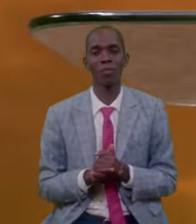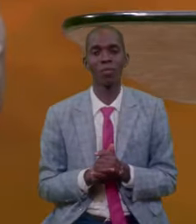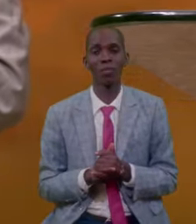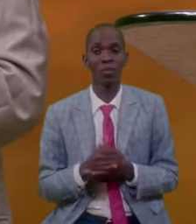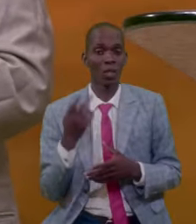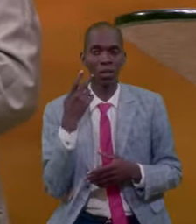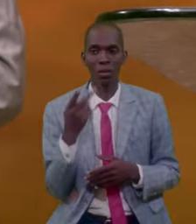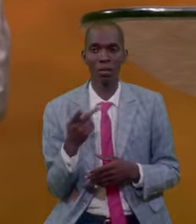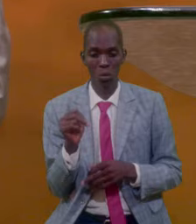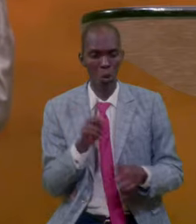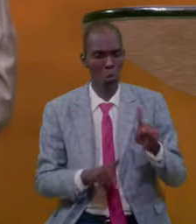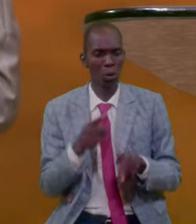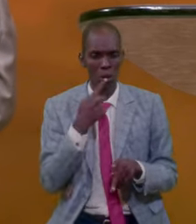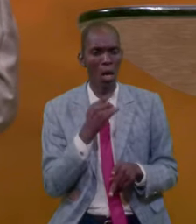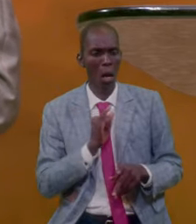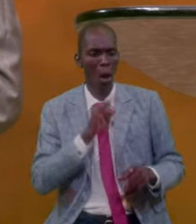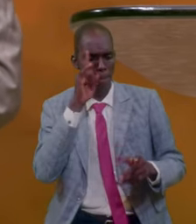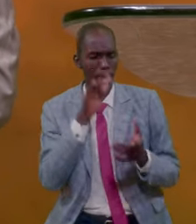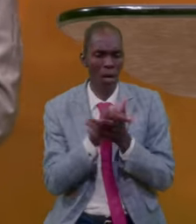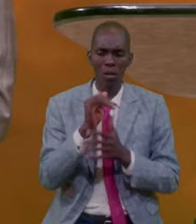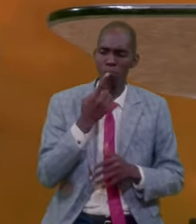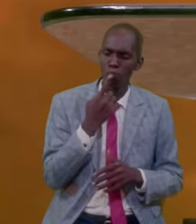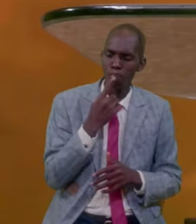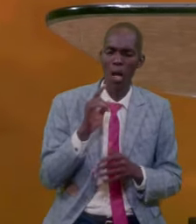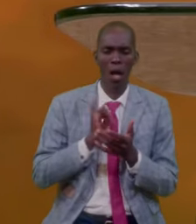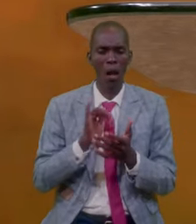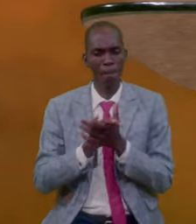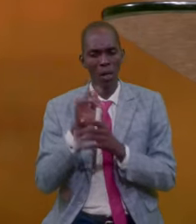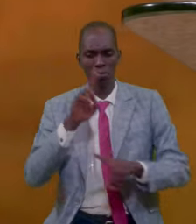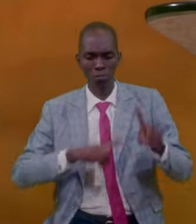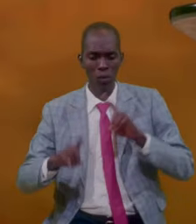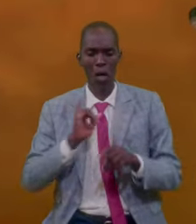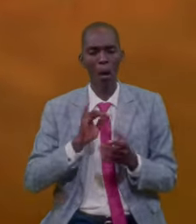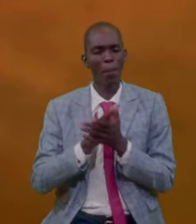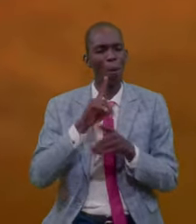and they said, I believe, I believe. The deception was still in